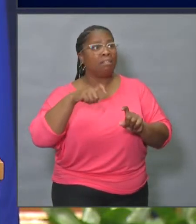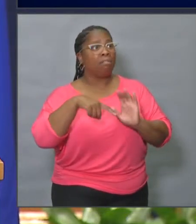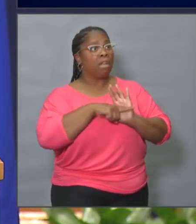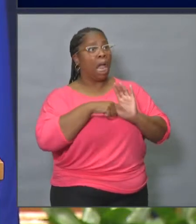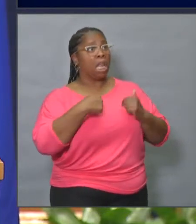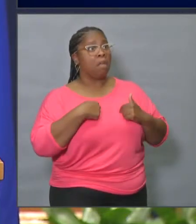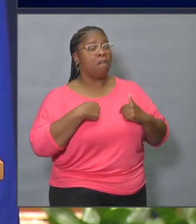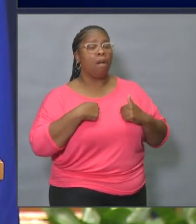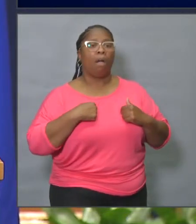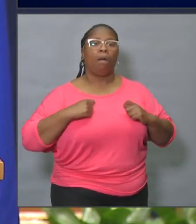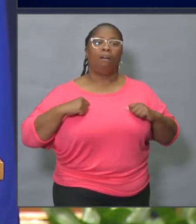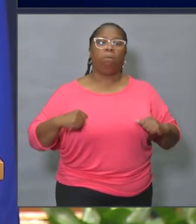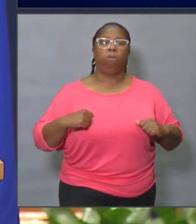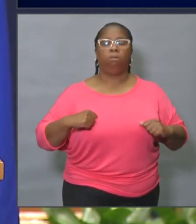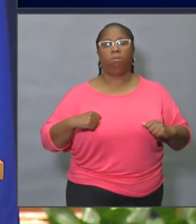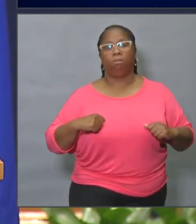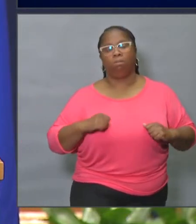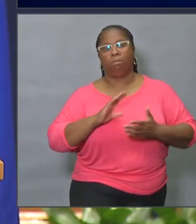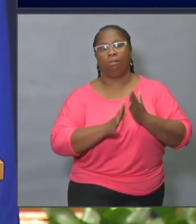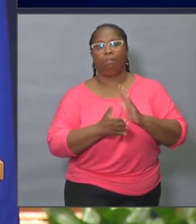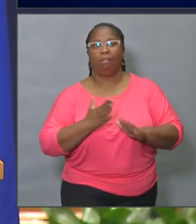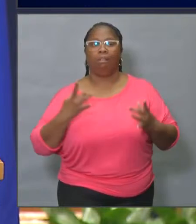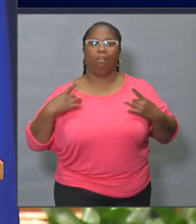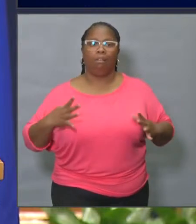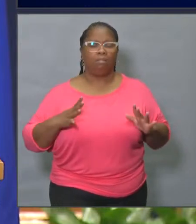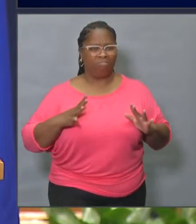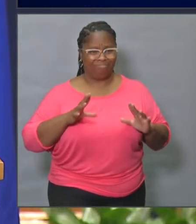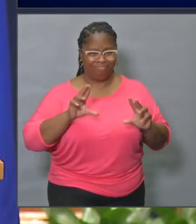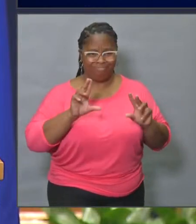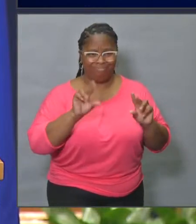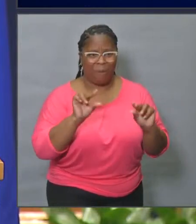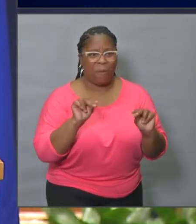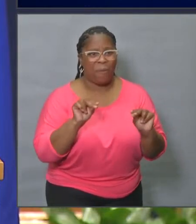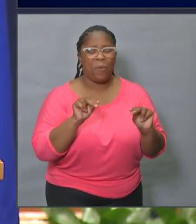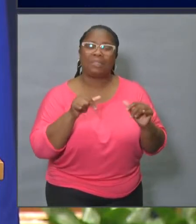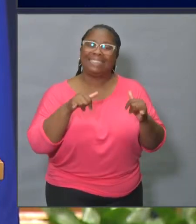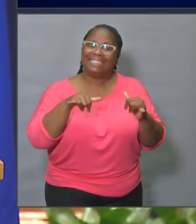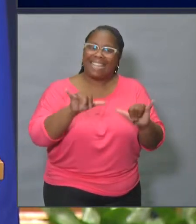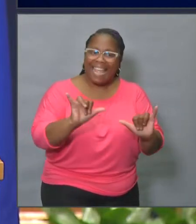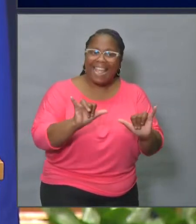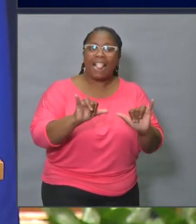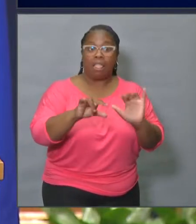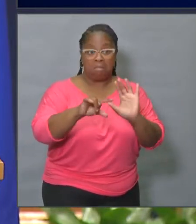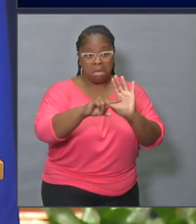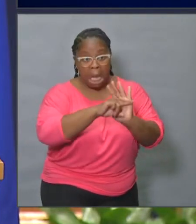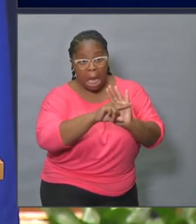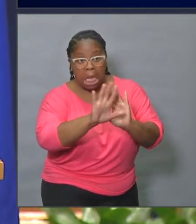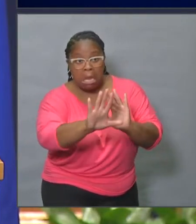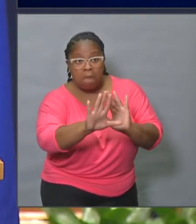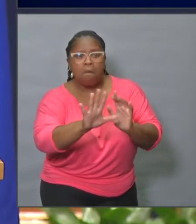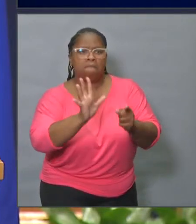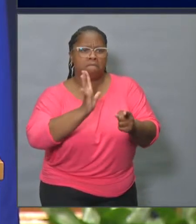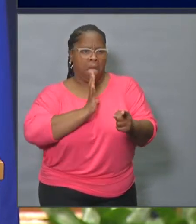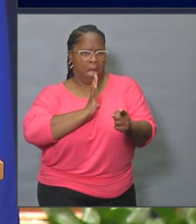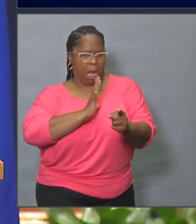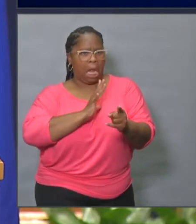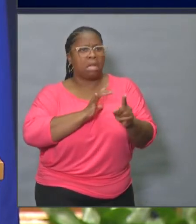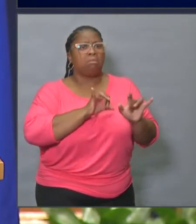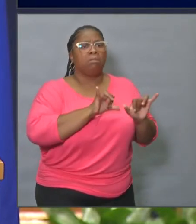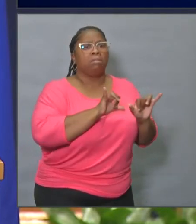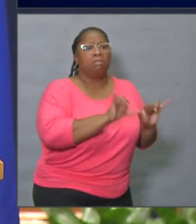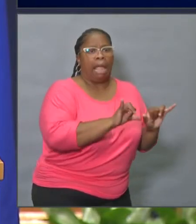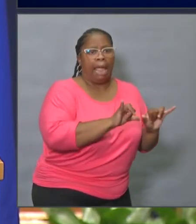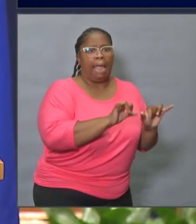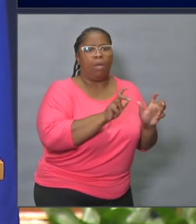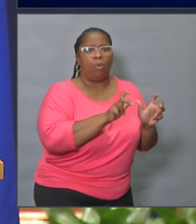ask, even if you tested and were negative, you still need to remain away from others for 14 days after you've had